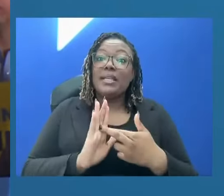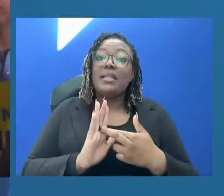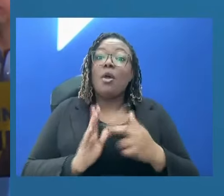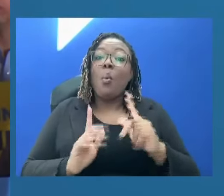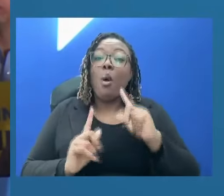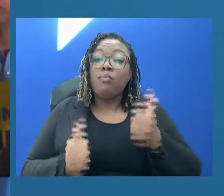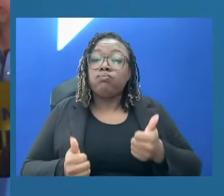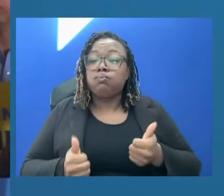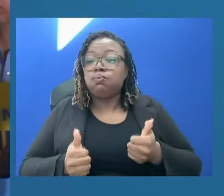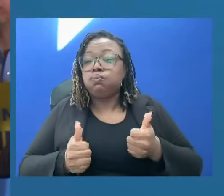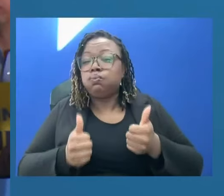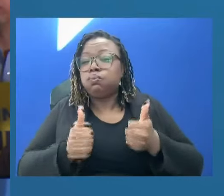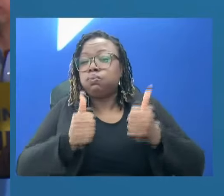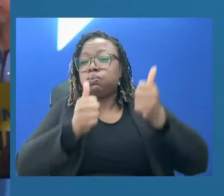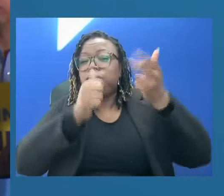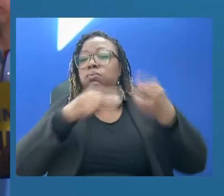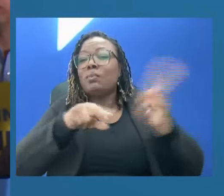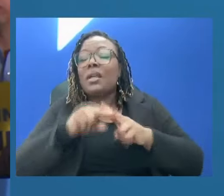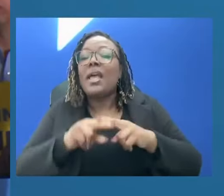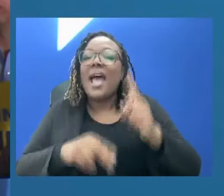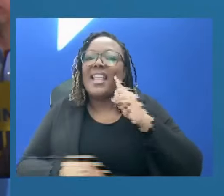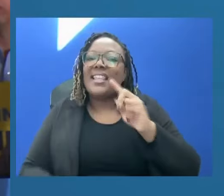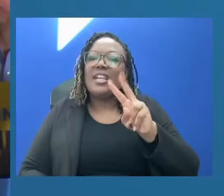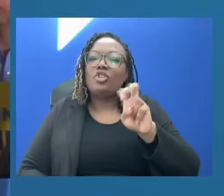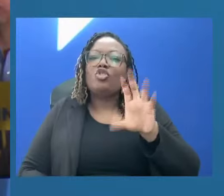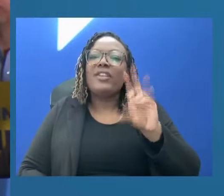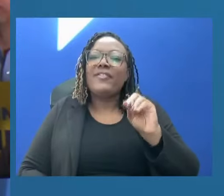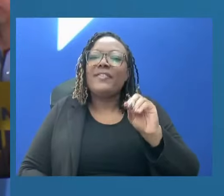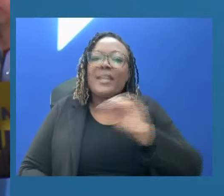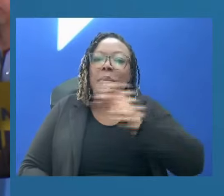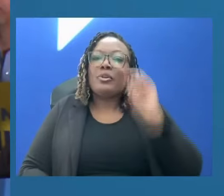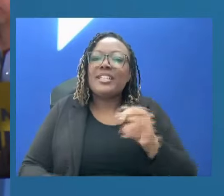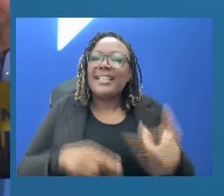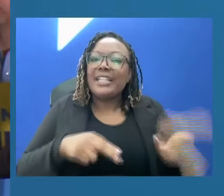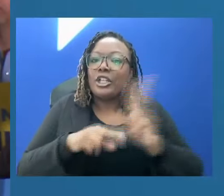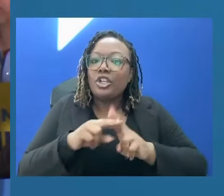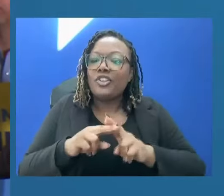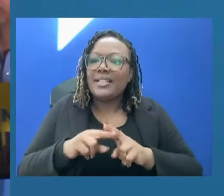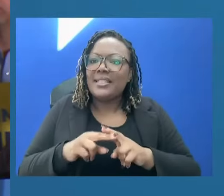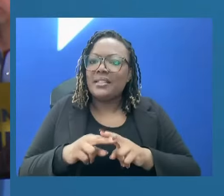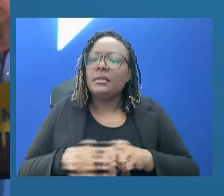roof. I think it's a 215% increase, doctor.